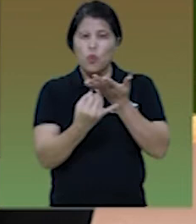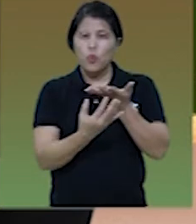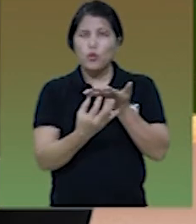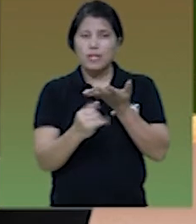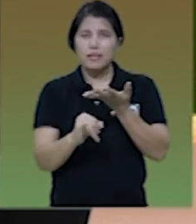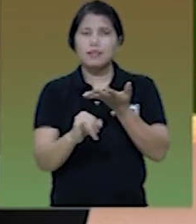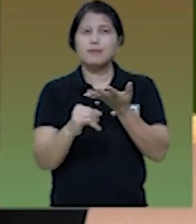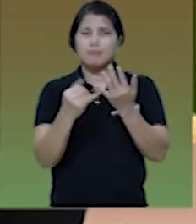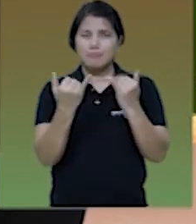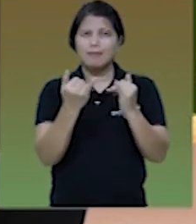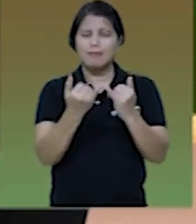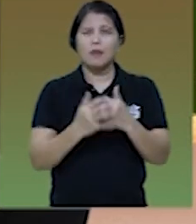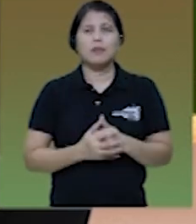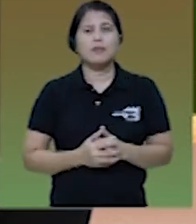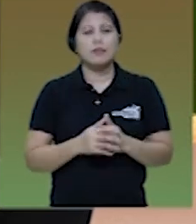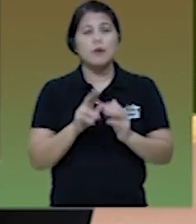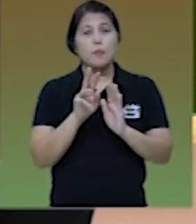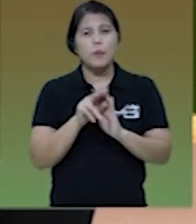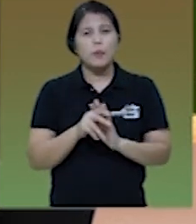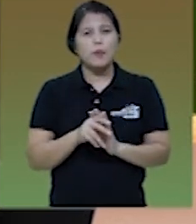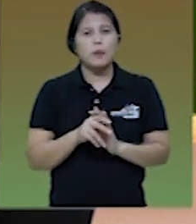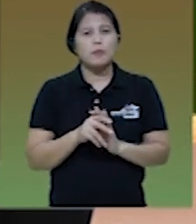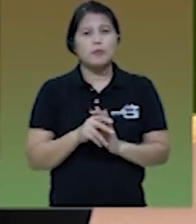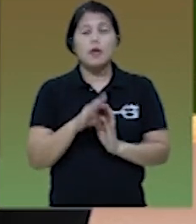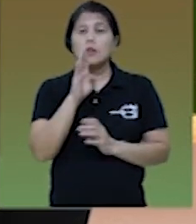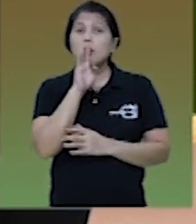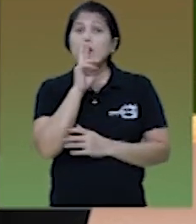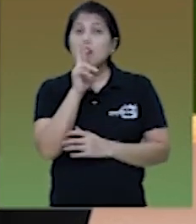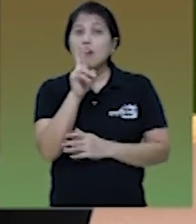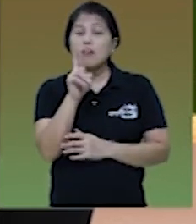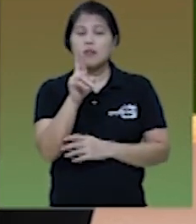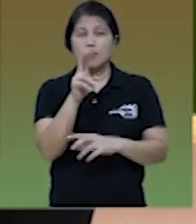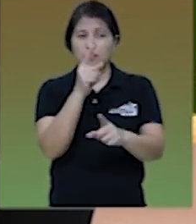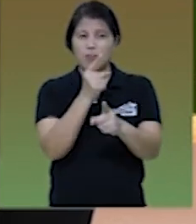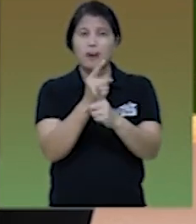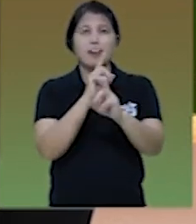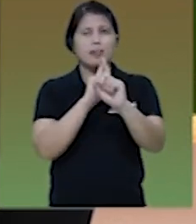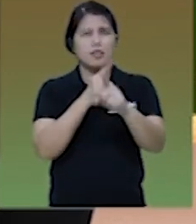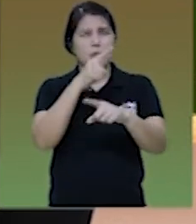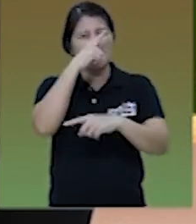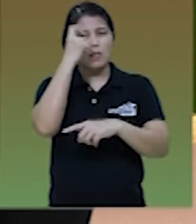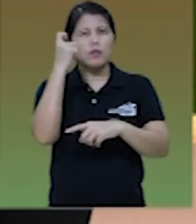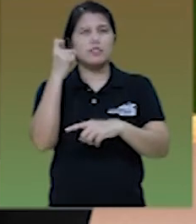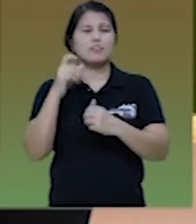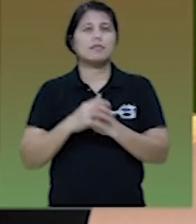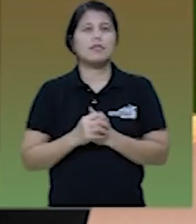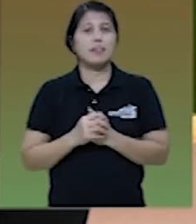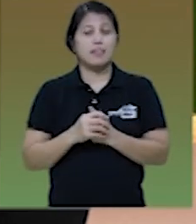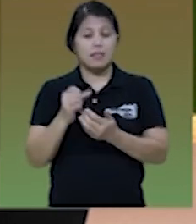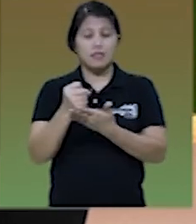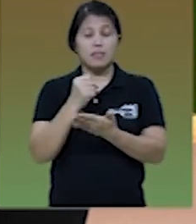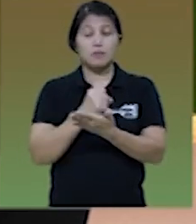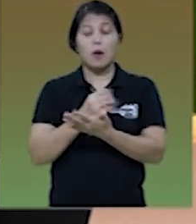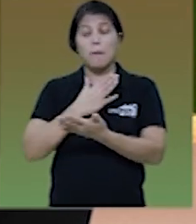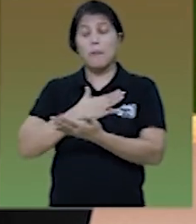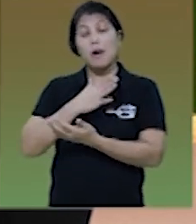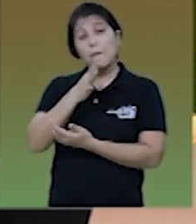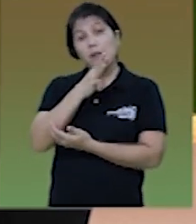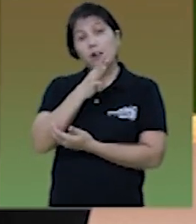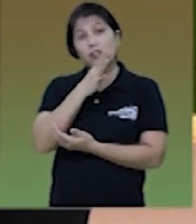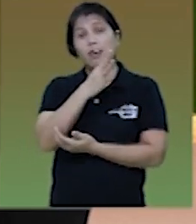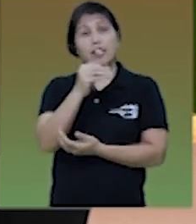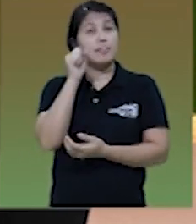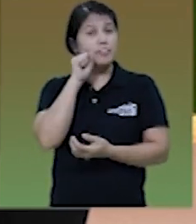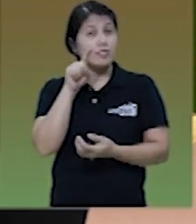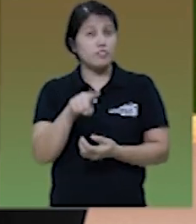moment. The be verb are is the correct answer because the subject is my mother and